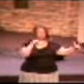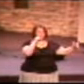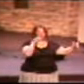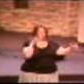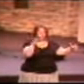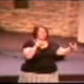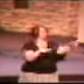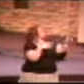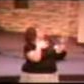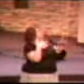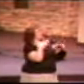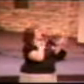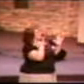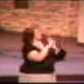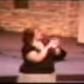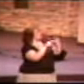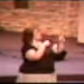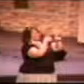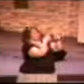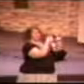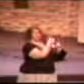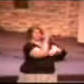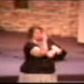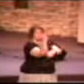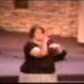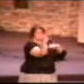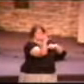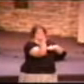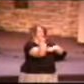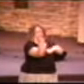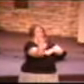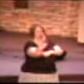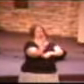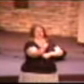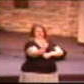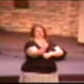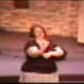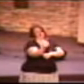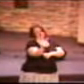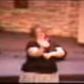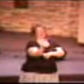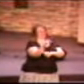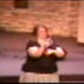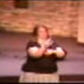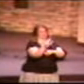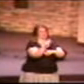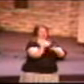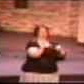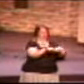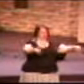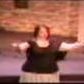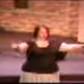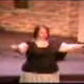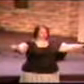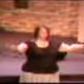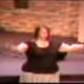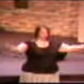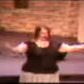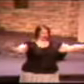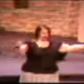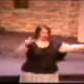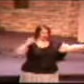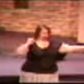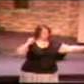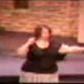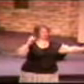preacher in the picture. I'm talking about the tree. It's six, ten feet in diameter. It's like something